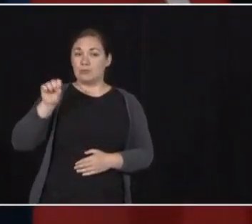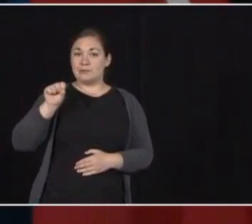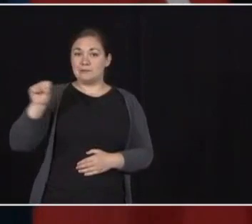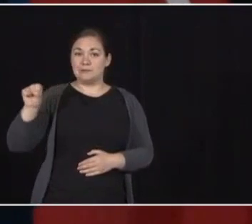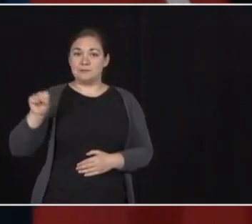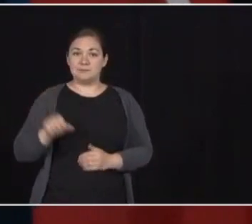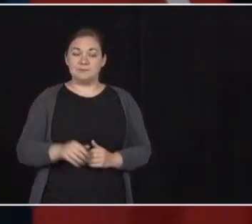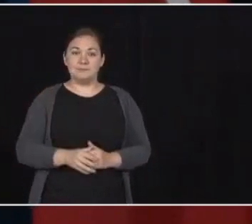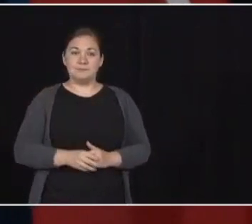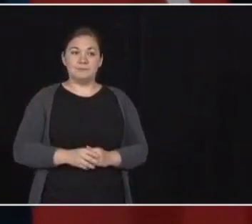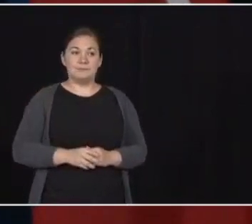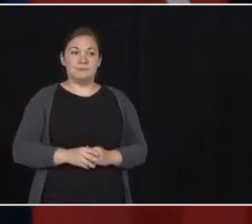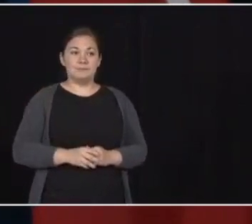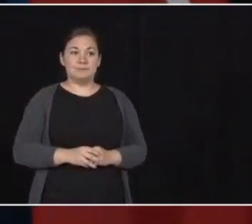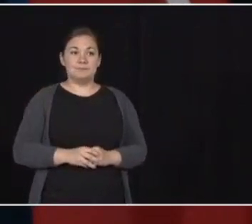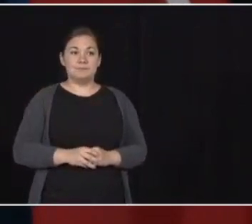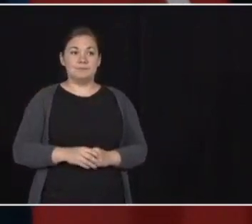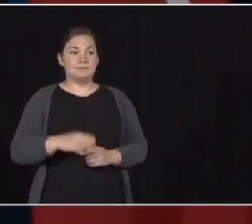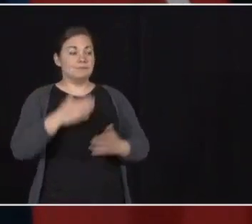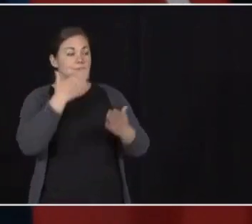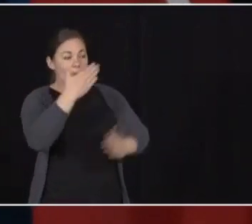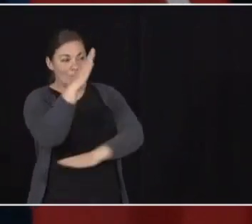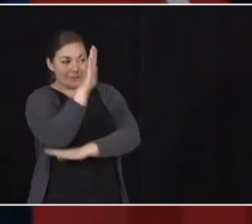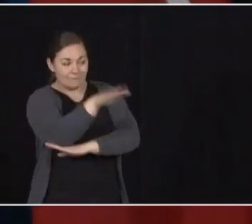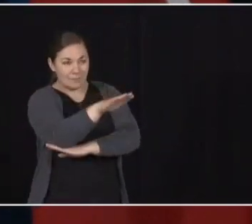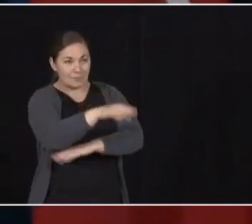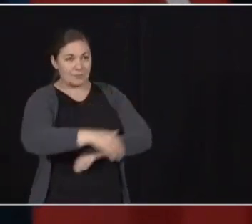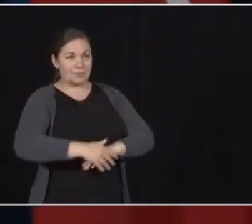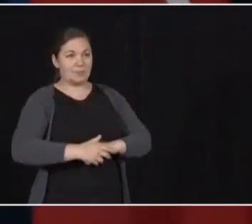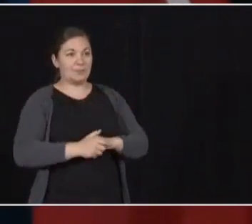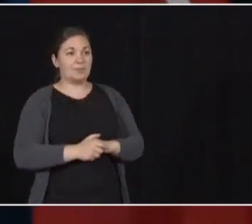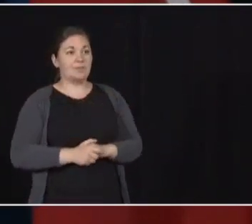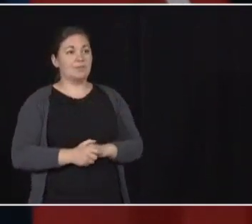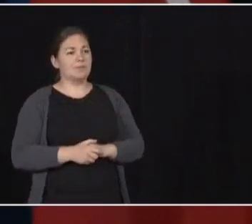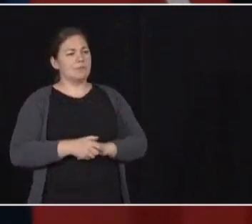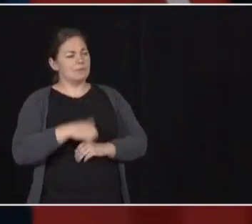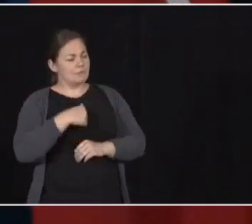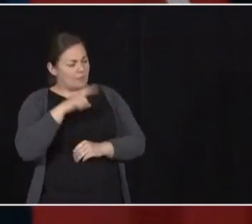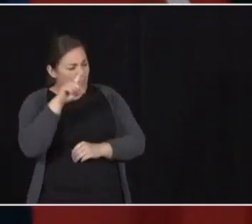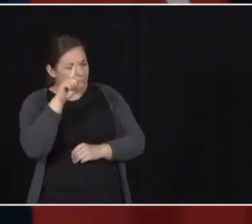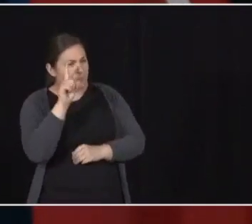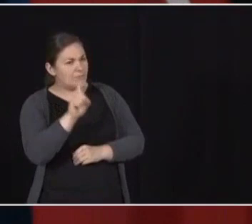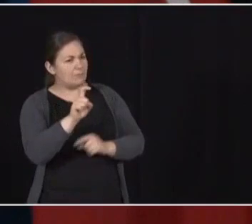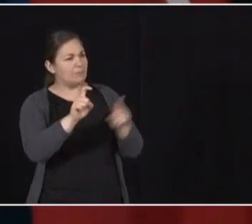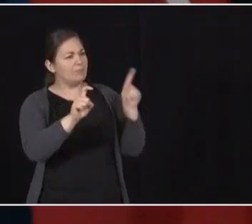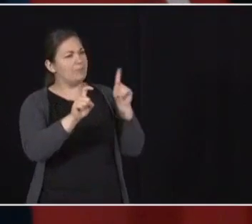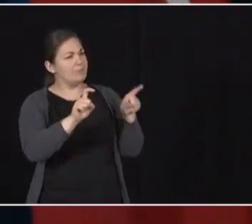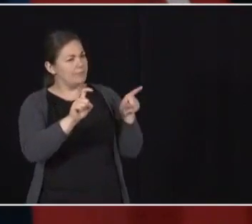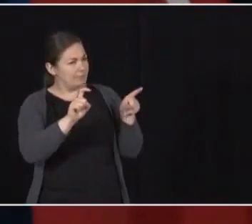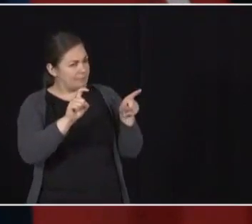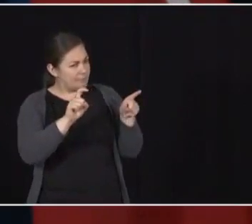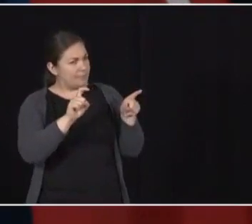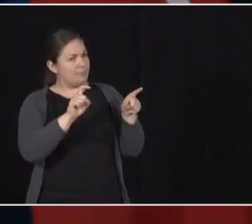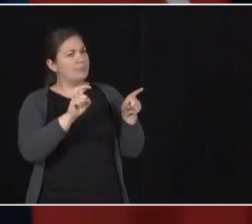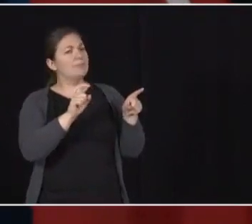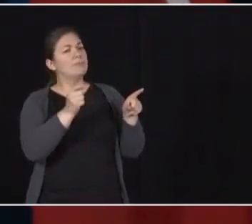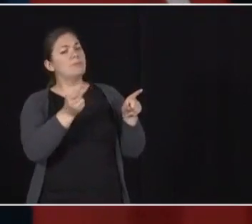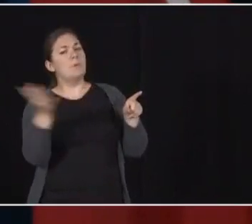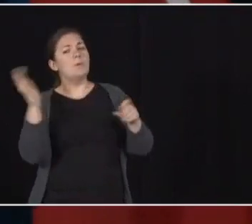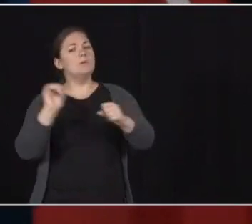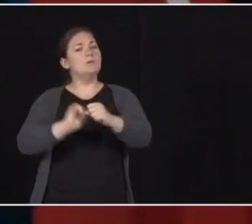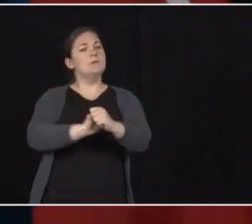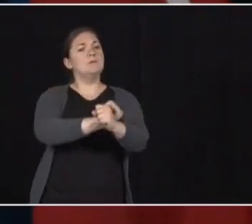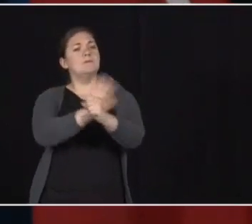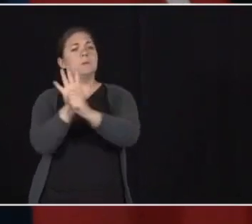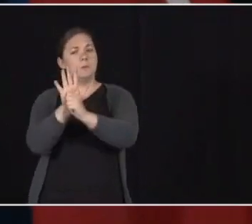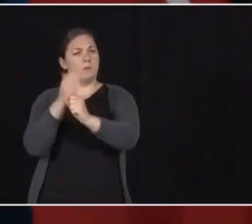Sean. Good afternoon, Premier. Wanted to ask you about a number of outbreaks of COVID-19 that we've seen at